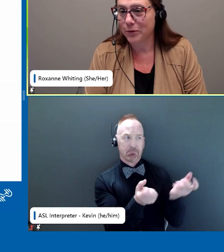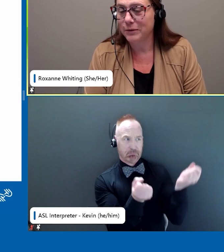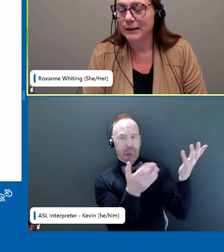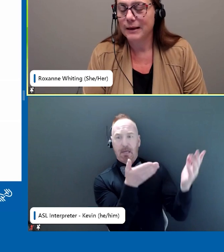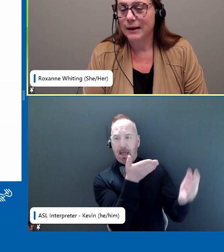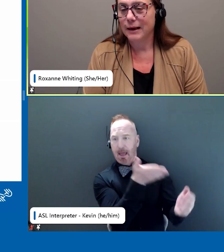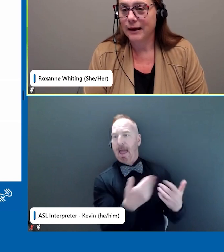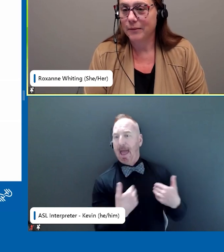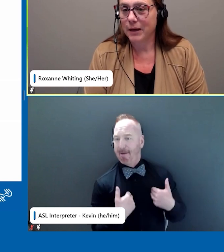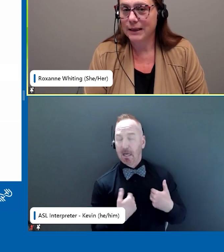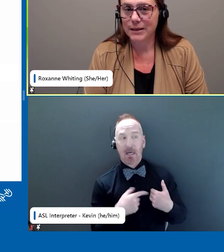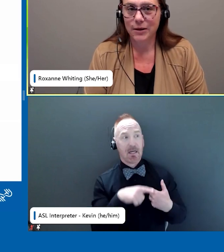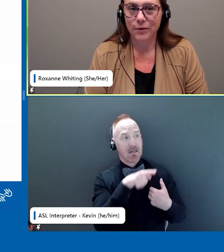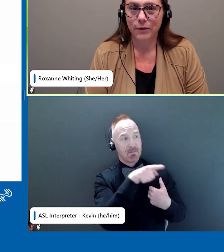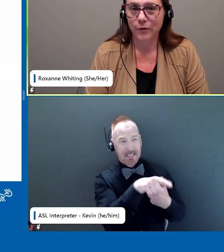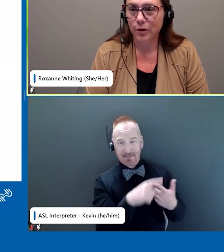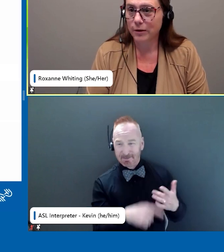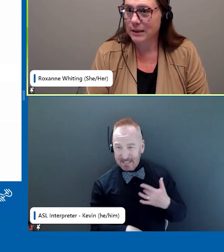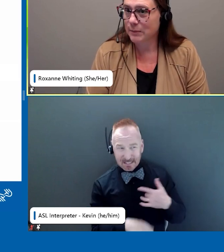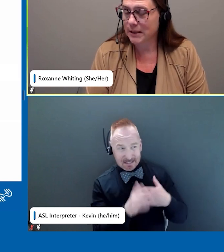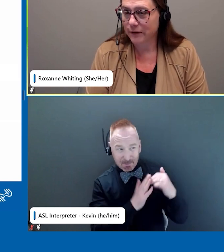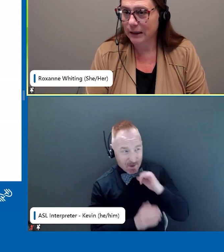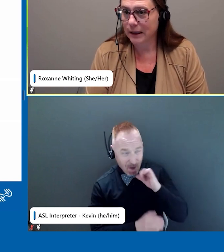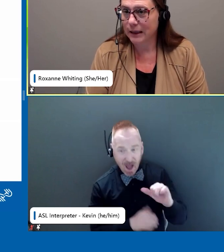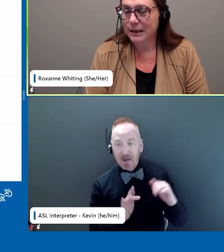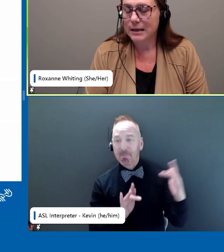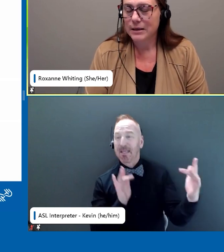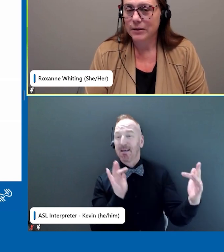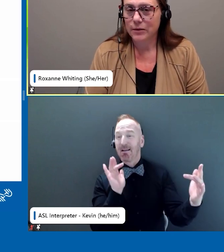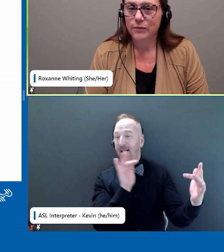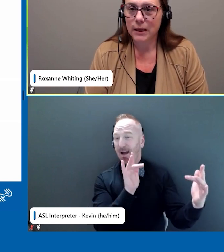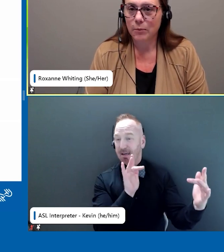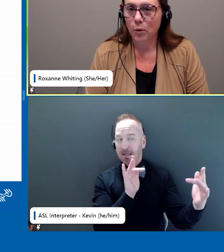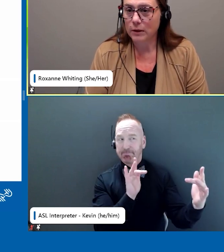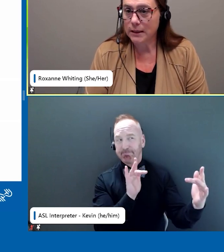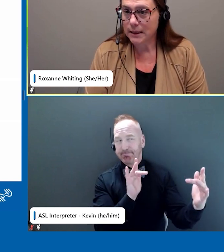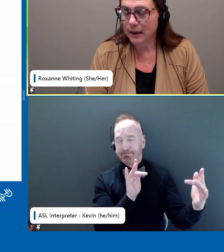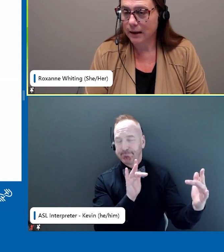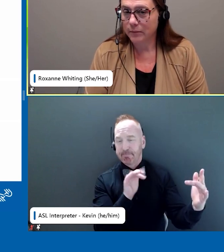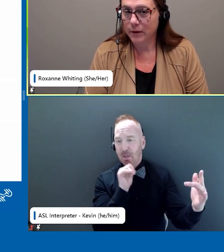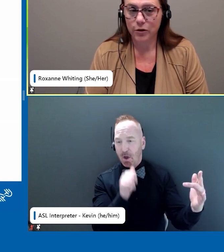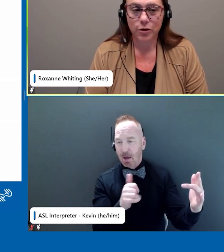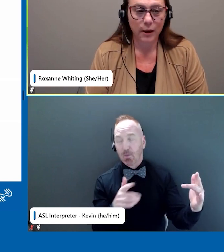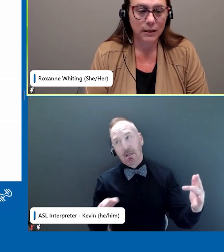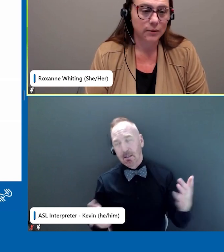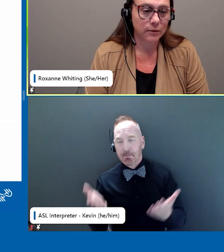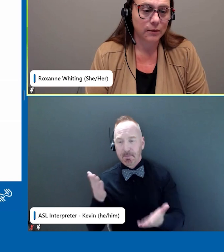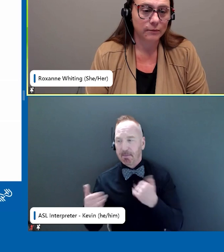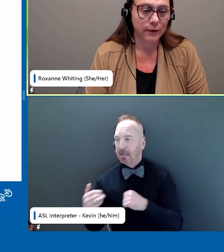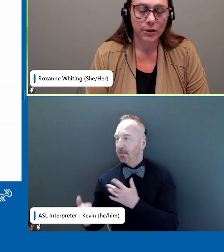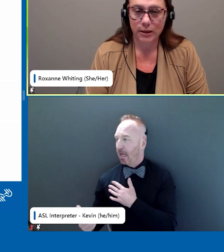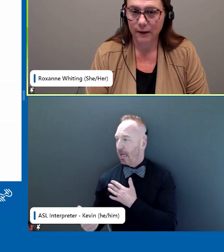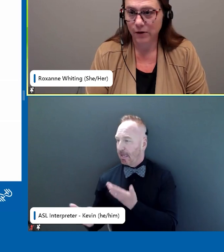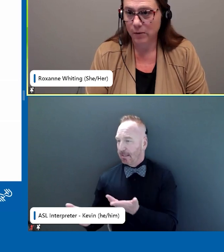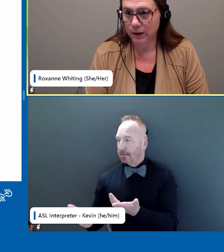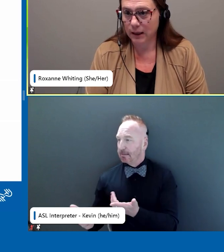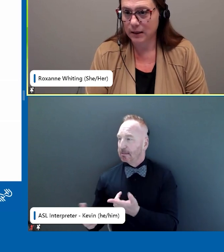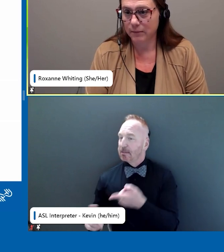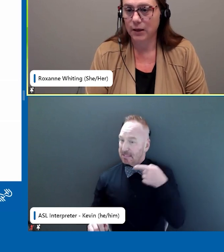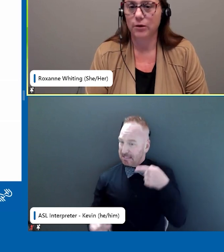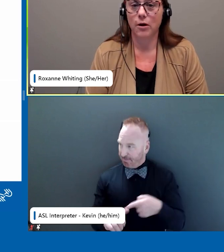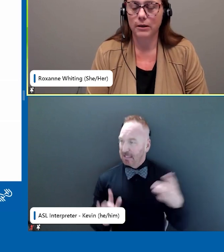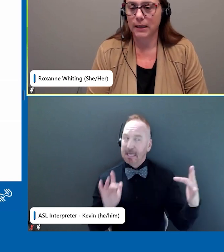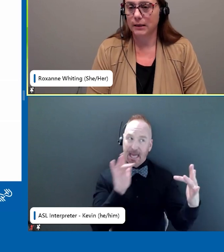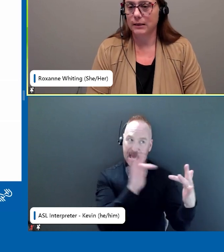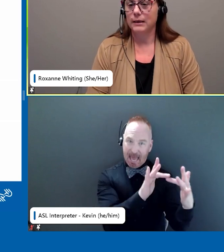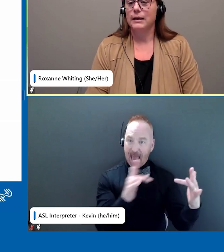reach out unless they're referred specifically. So it's really important if you're trying to reach the deaf community to